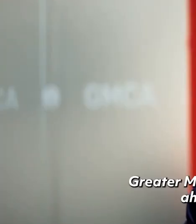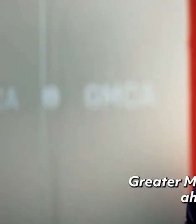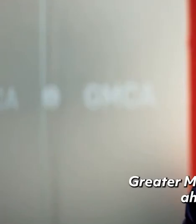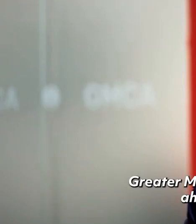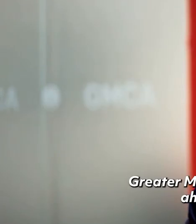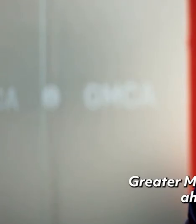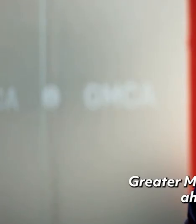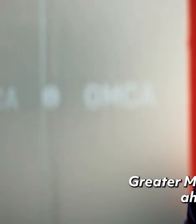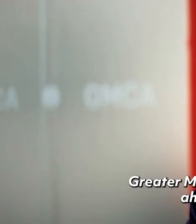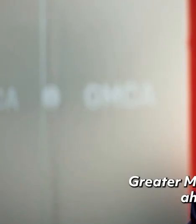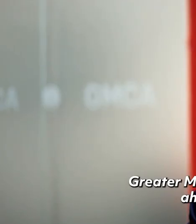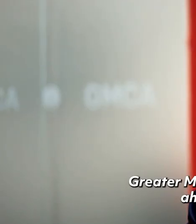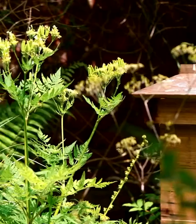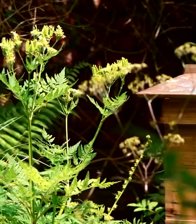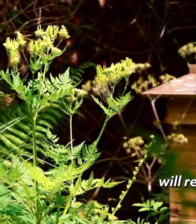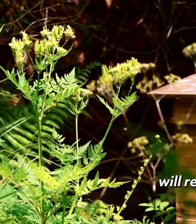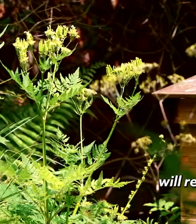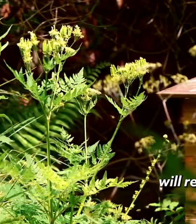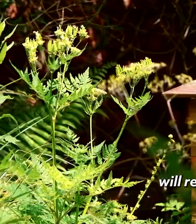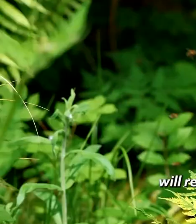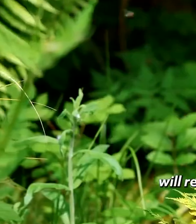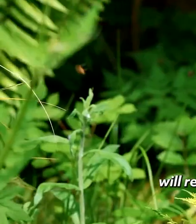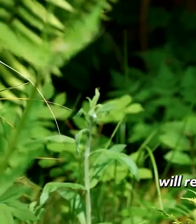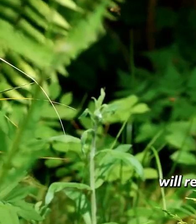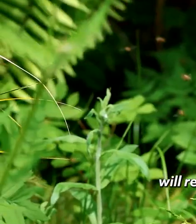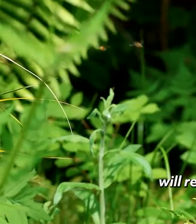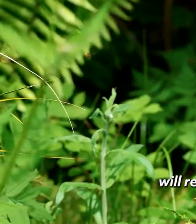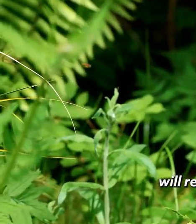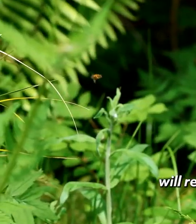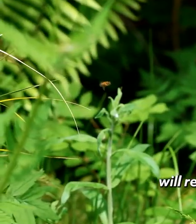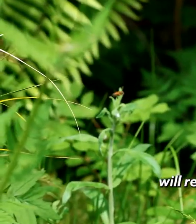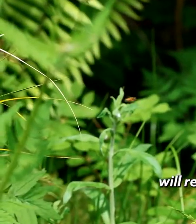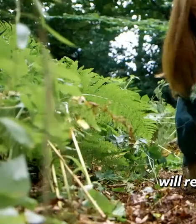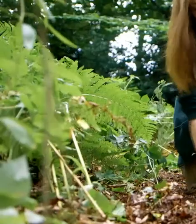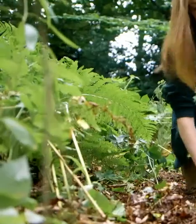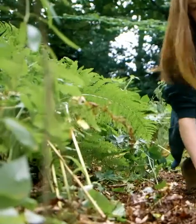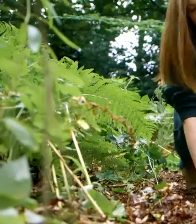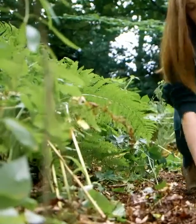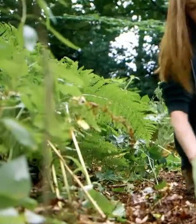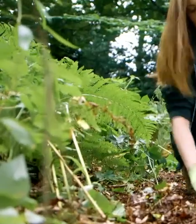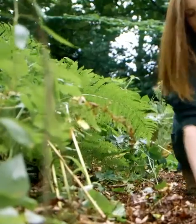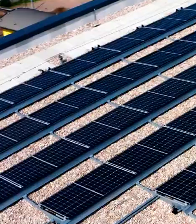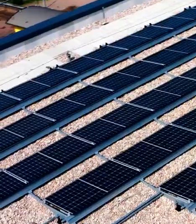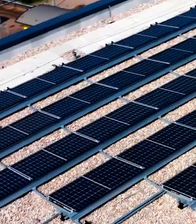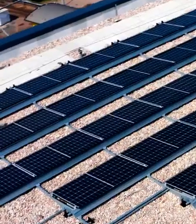12 years ahead of the rest of the UK, will require everyone here to play their part.